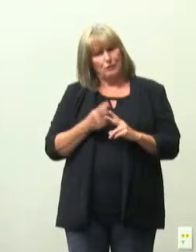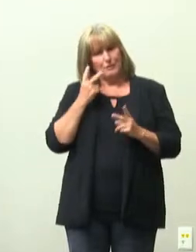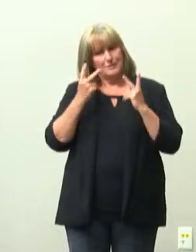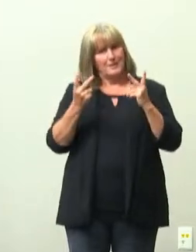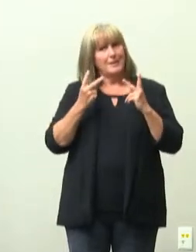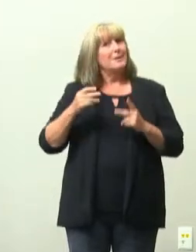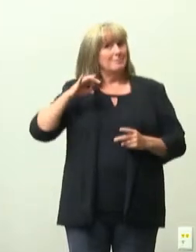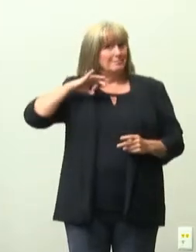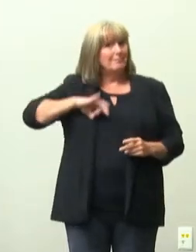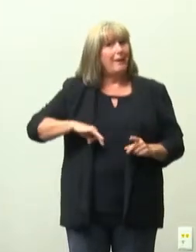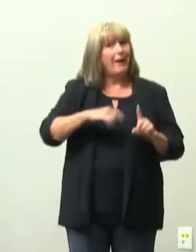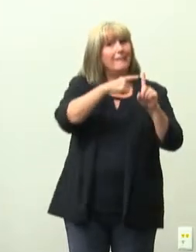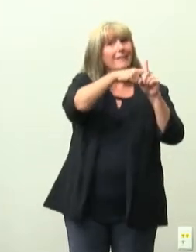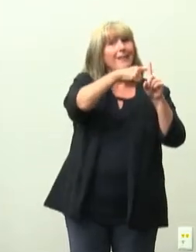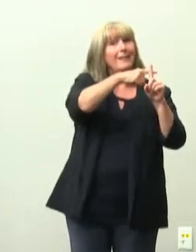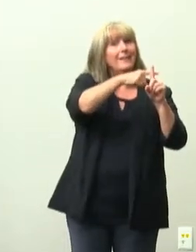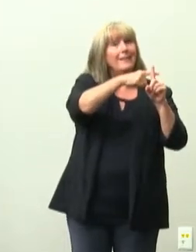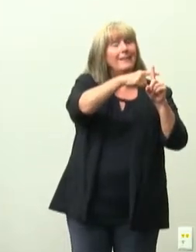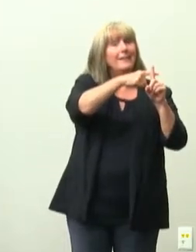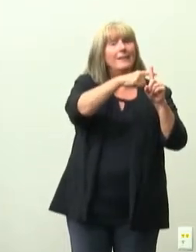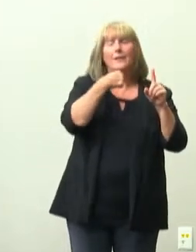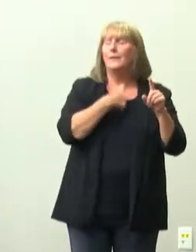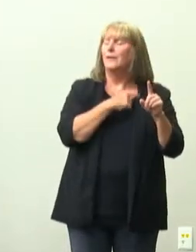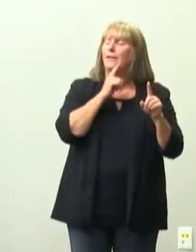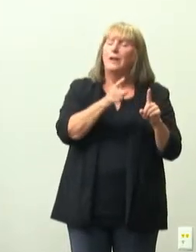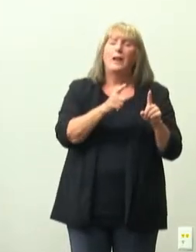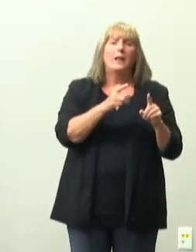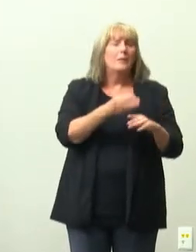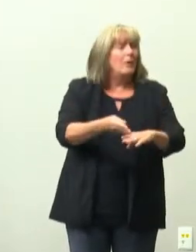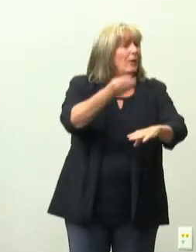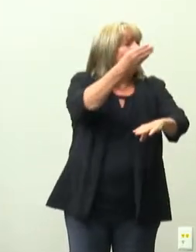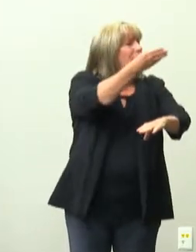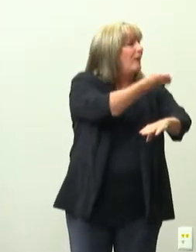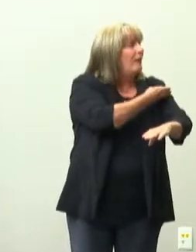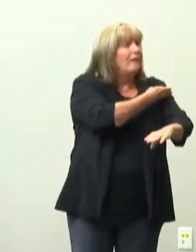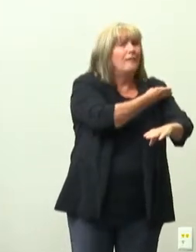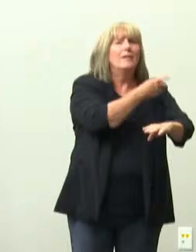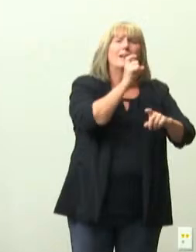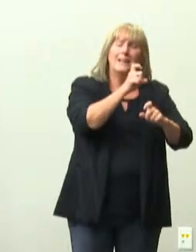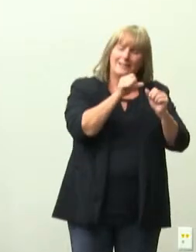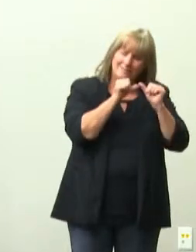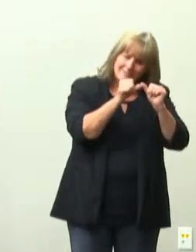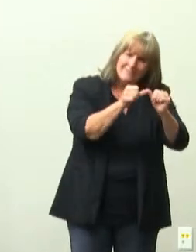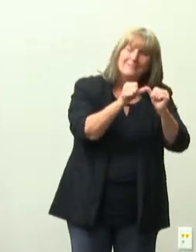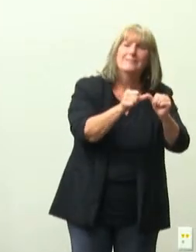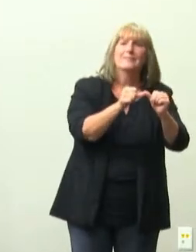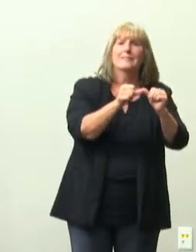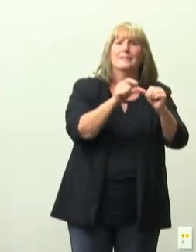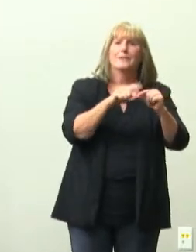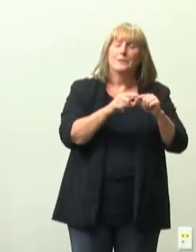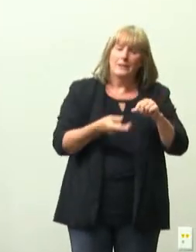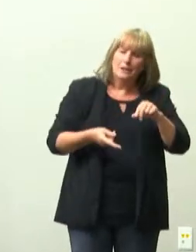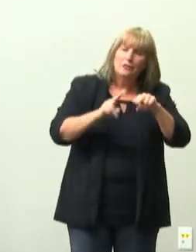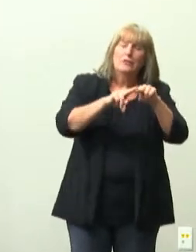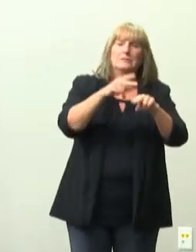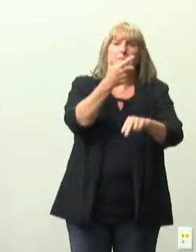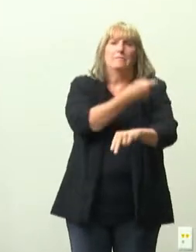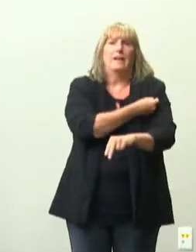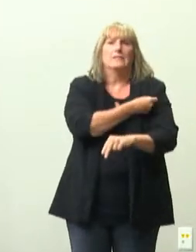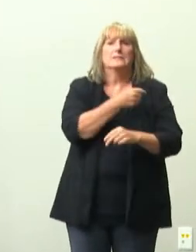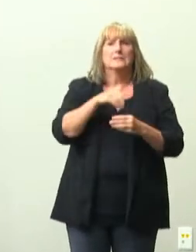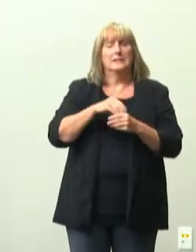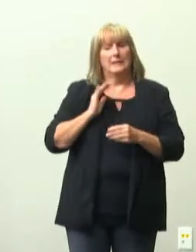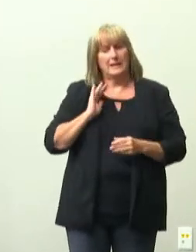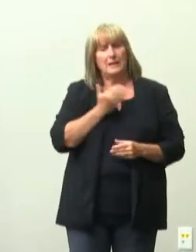those benefits. We've come so far, and we need to keep going, continue to increase the vaccination rate